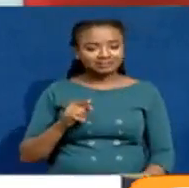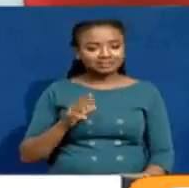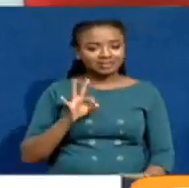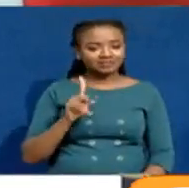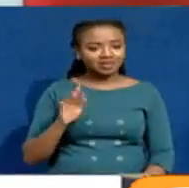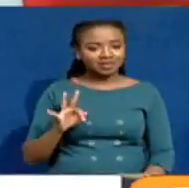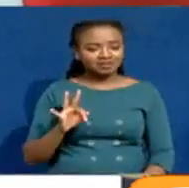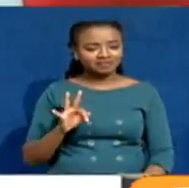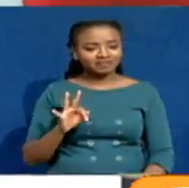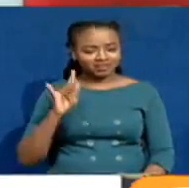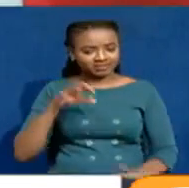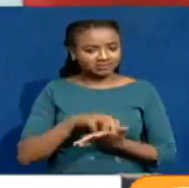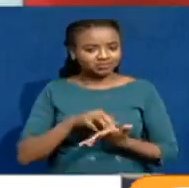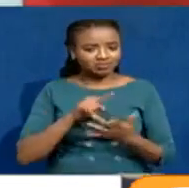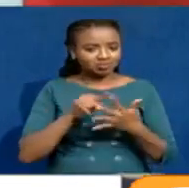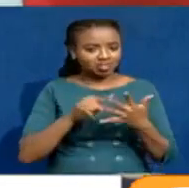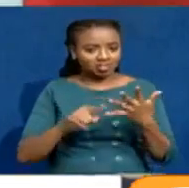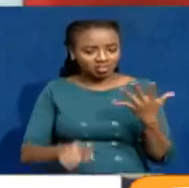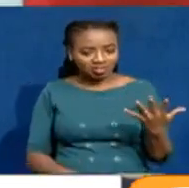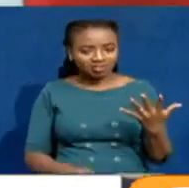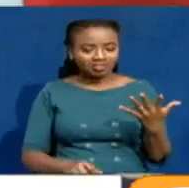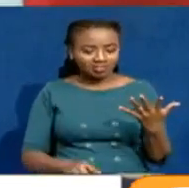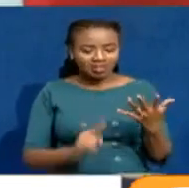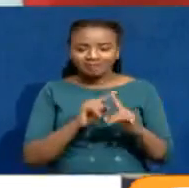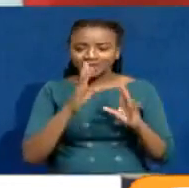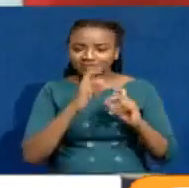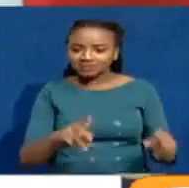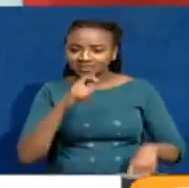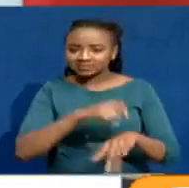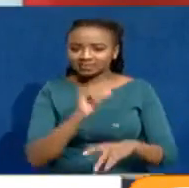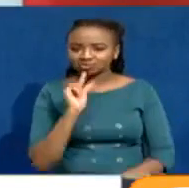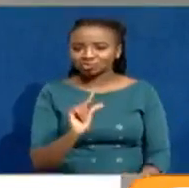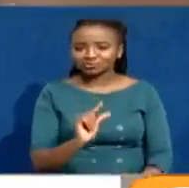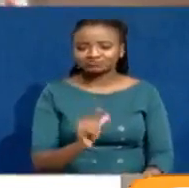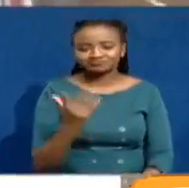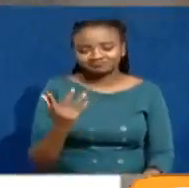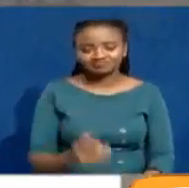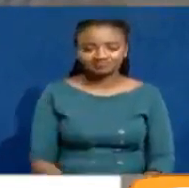FKF and these are the remedial measures that we are recommending.